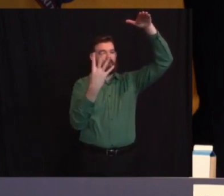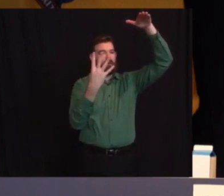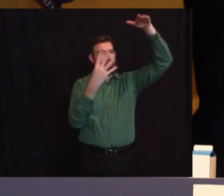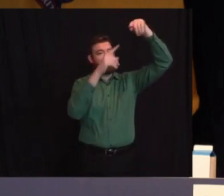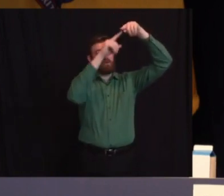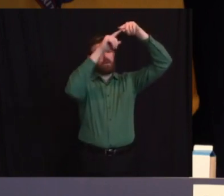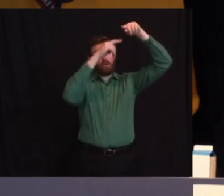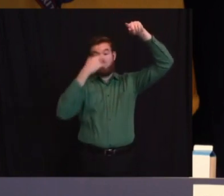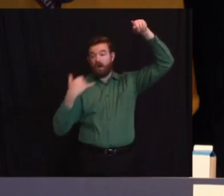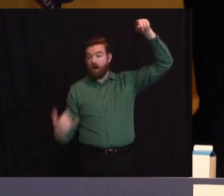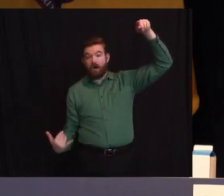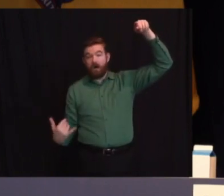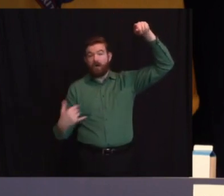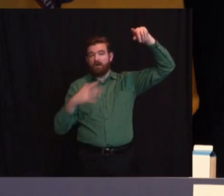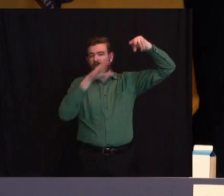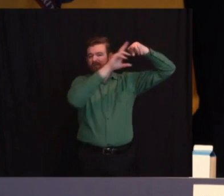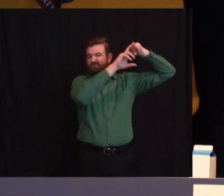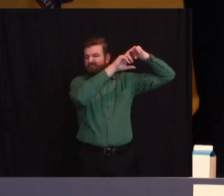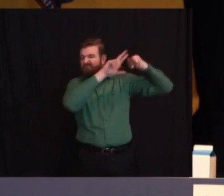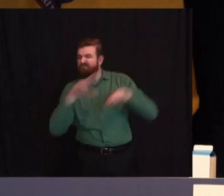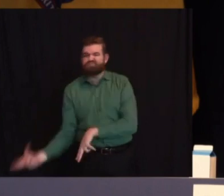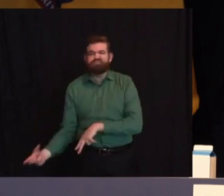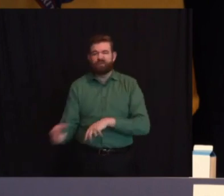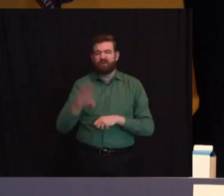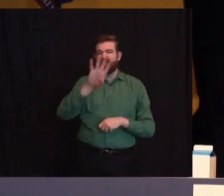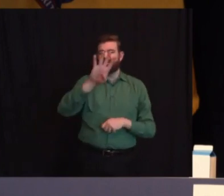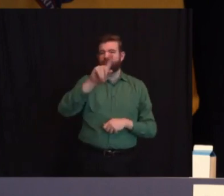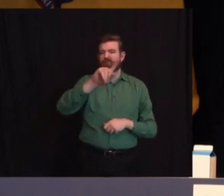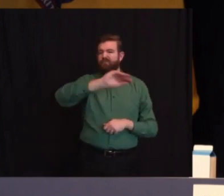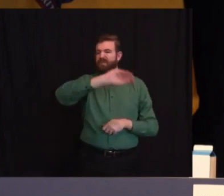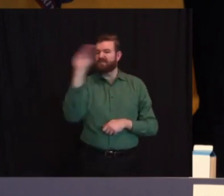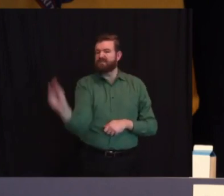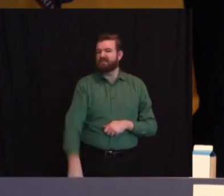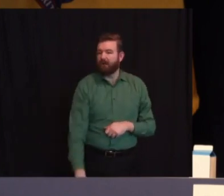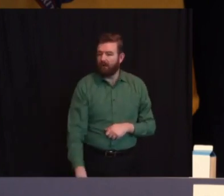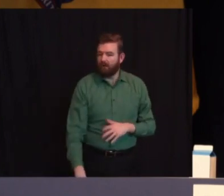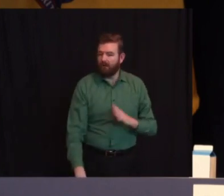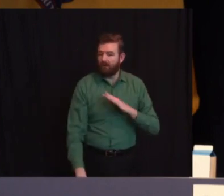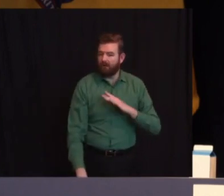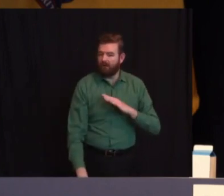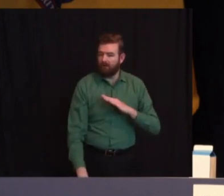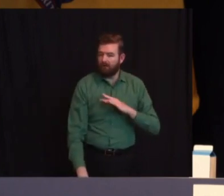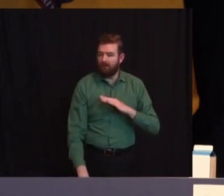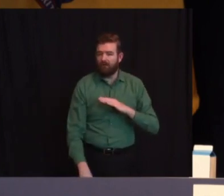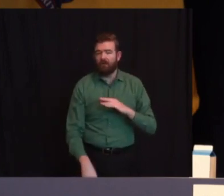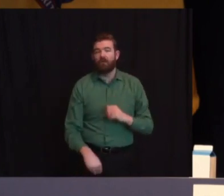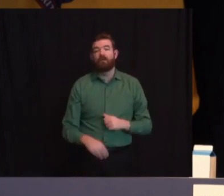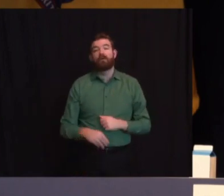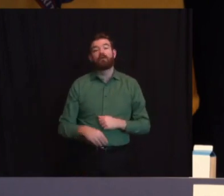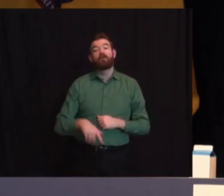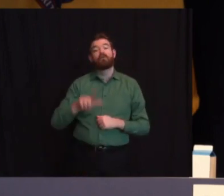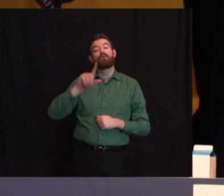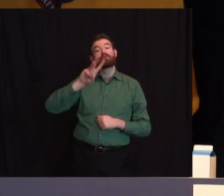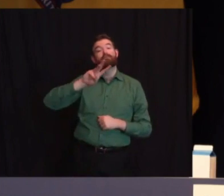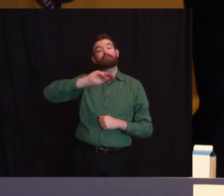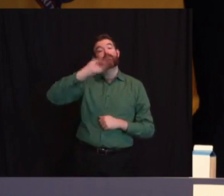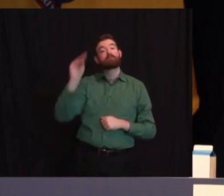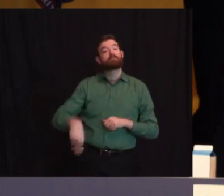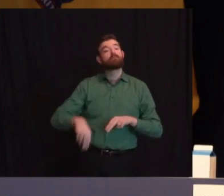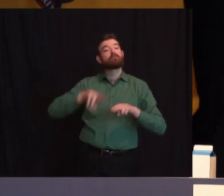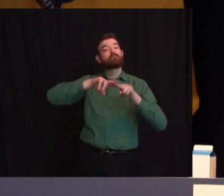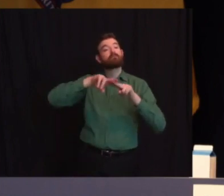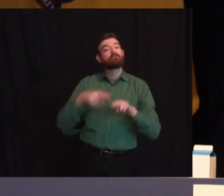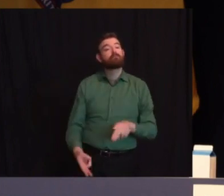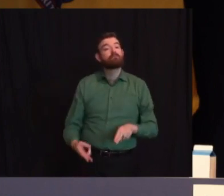decrease in hospitalizations in that region. Over that same period, we saw a 26% decrease in